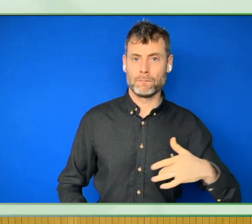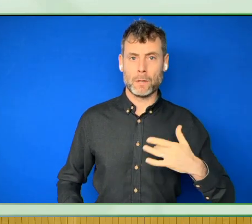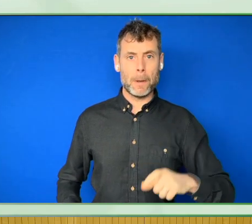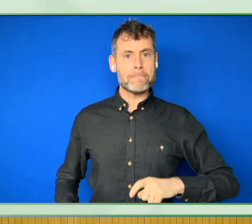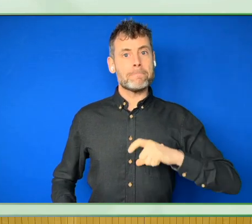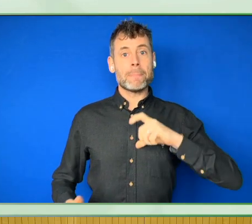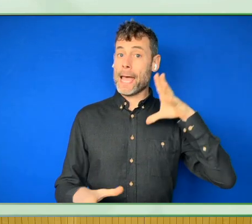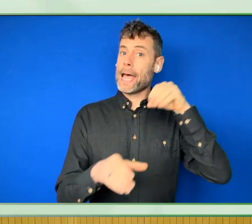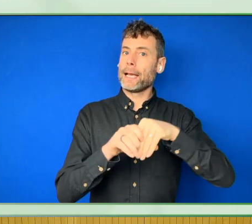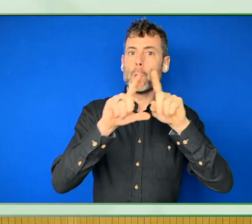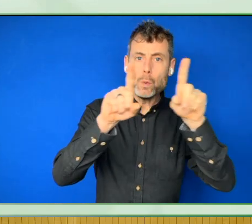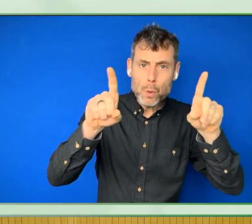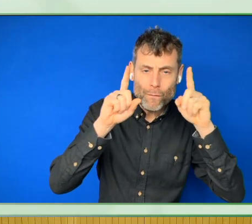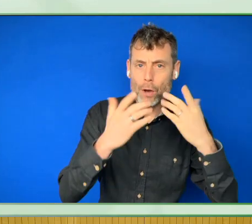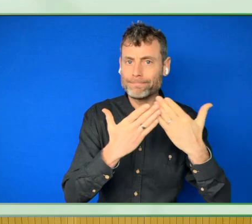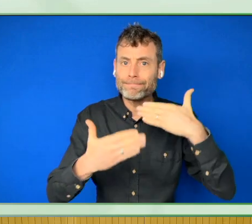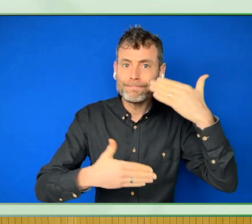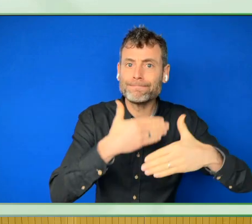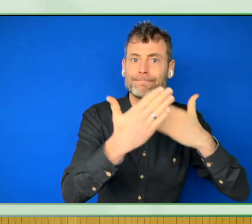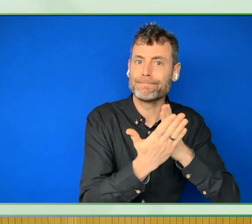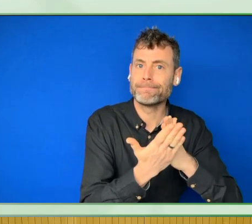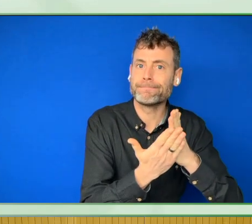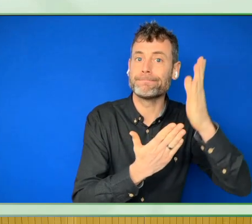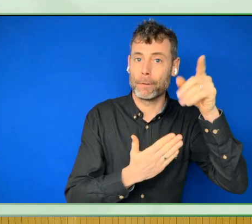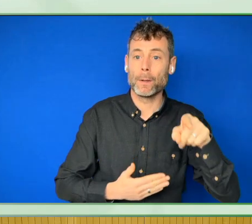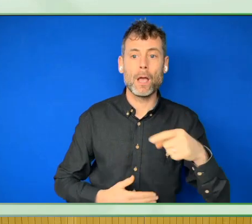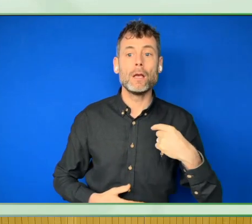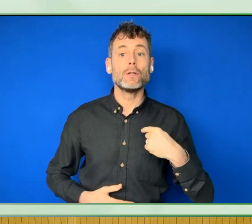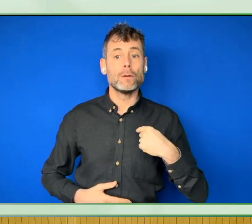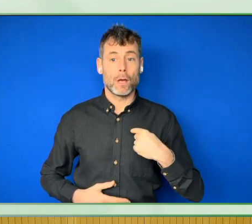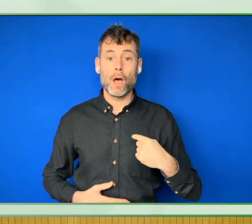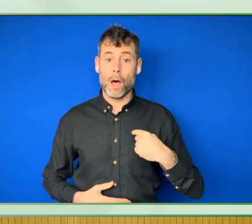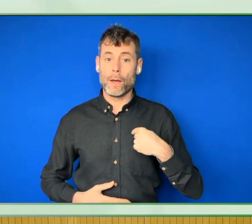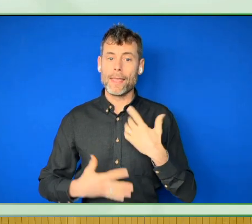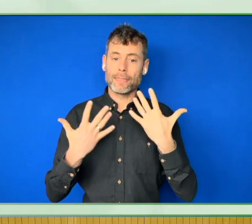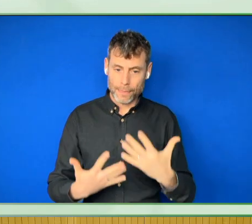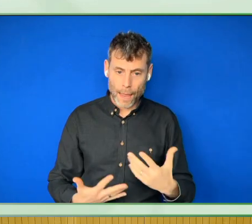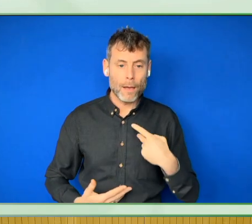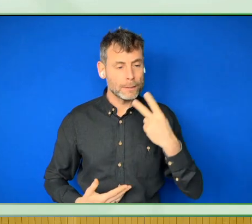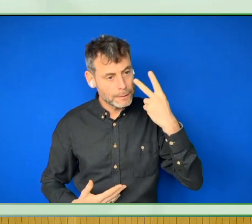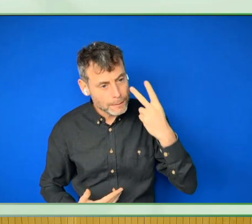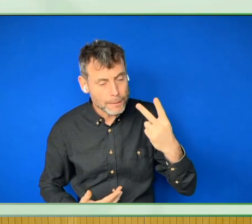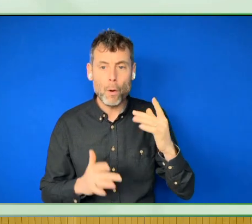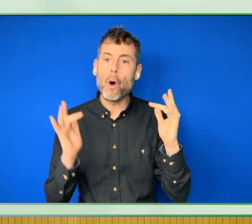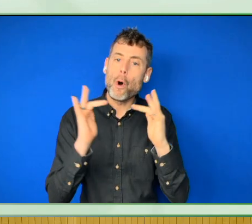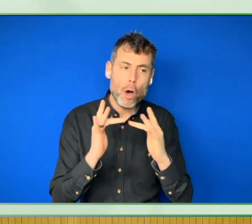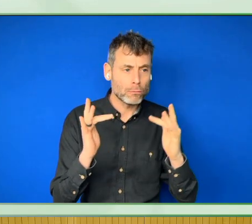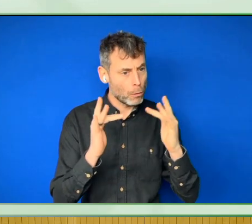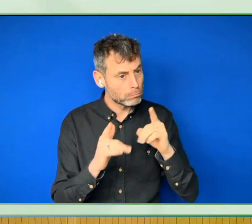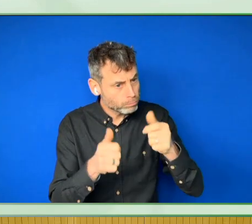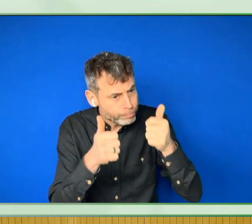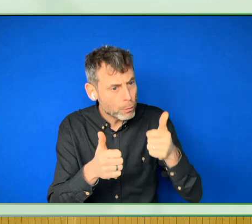can make the follow-ups with him. And that's the idea, to come more people and to